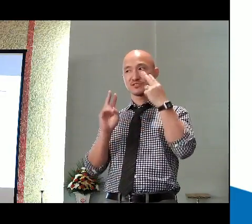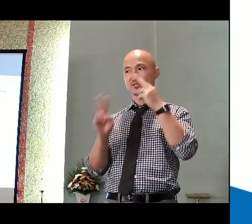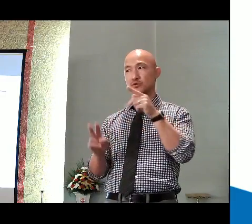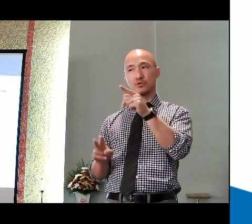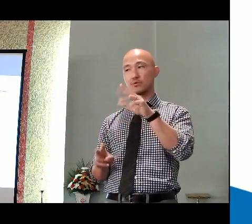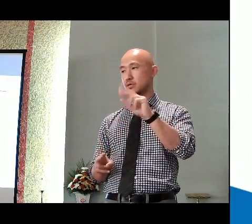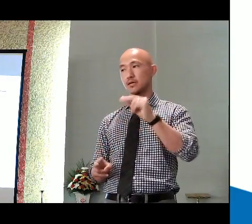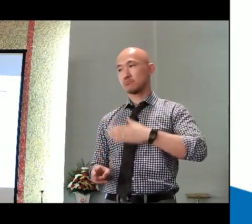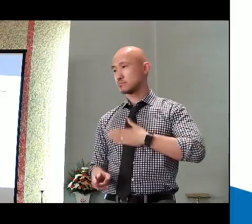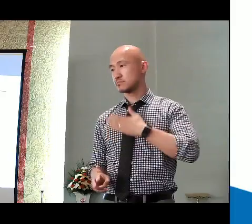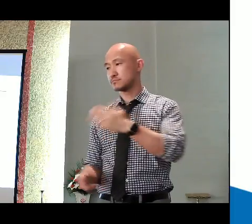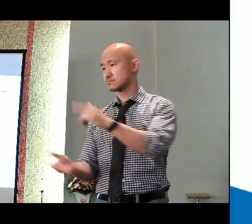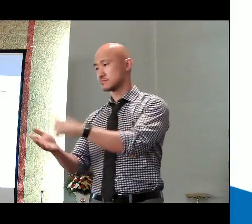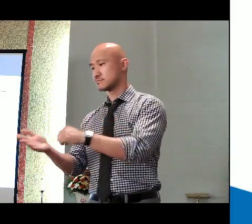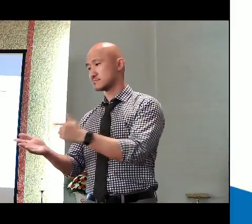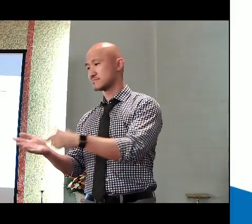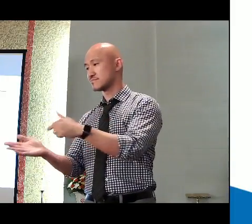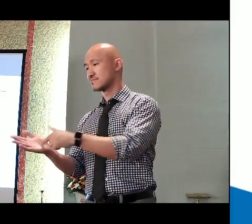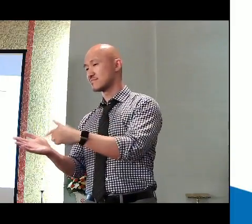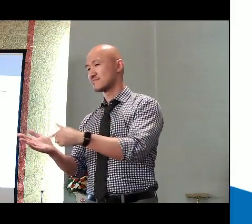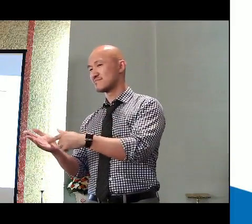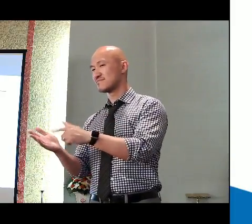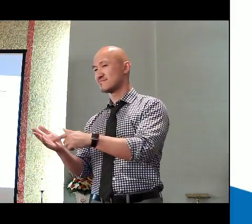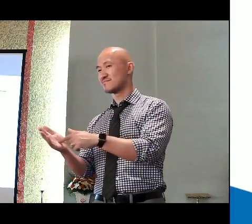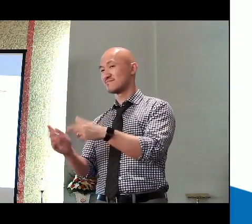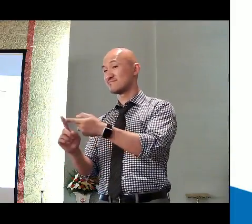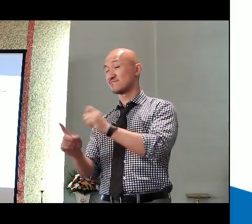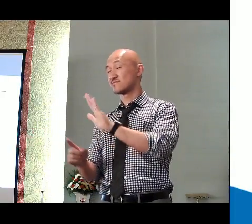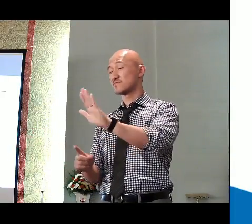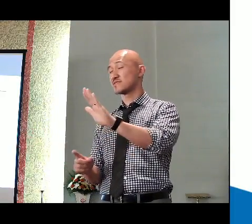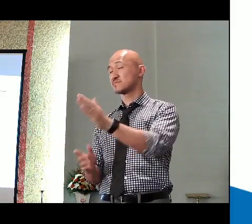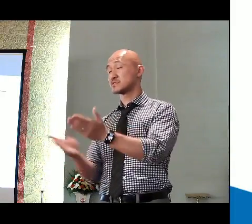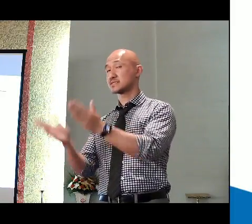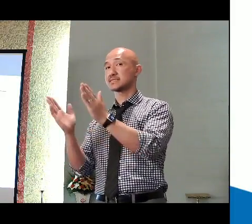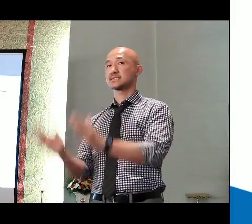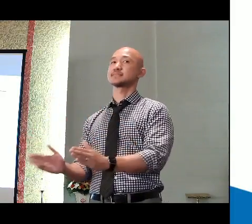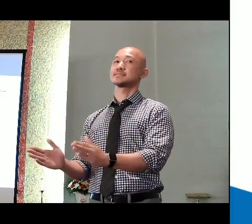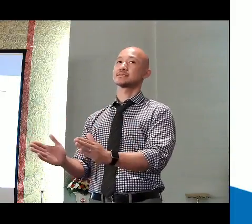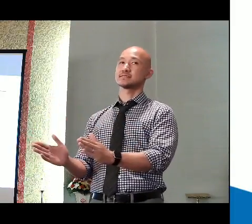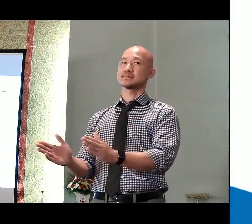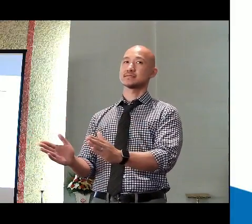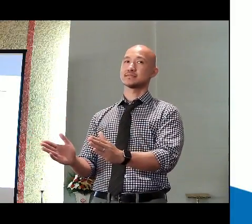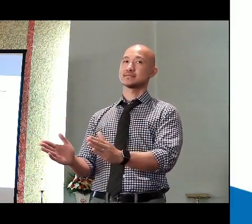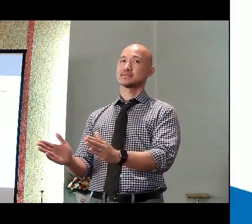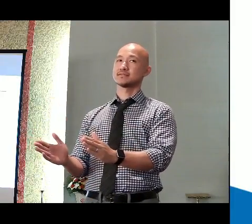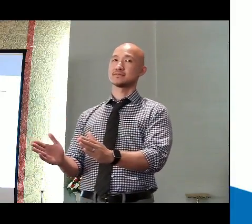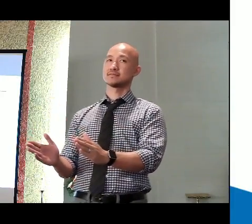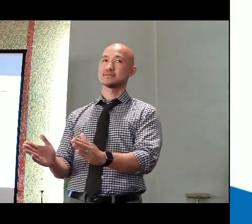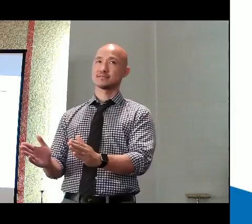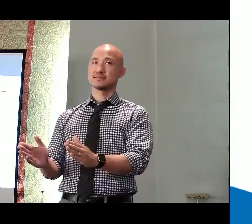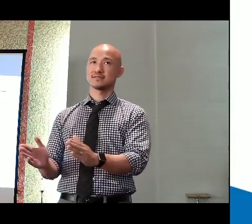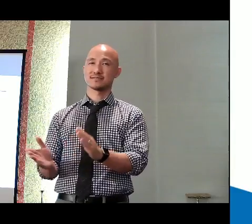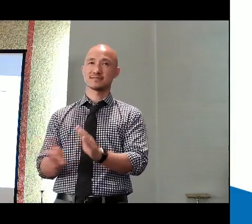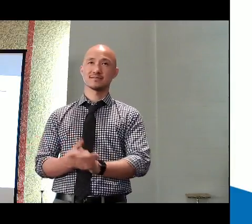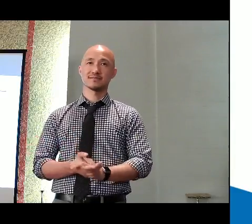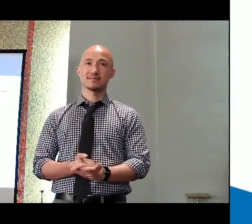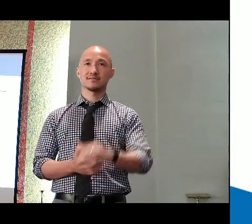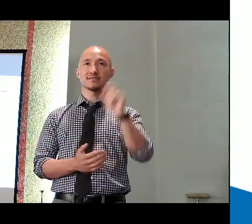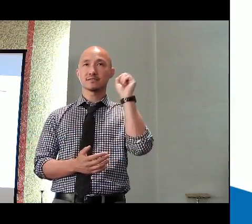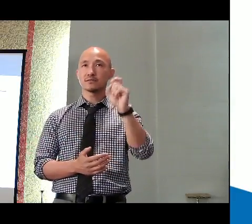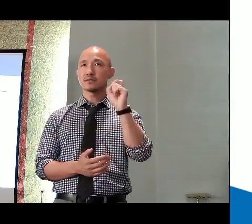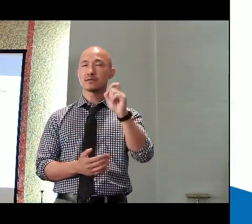Therefore, we need to live with our wives in a considerate way treating them with respect,